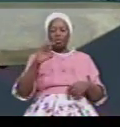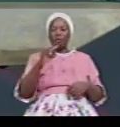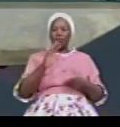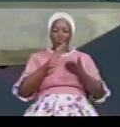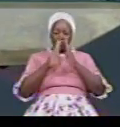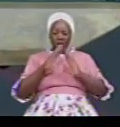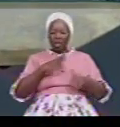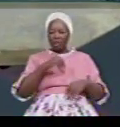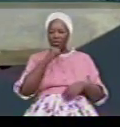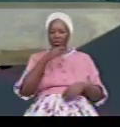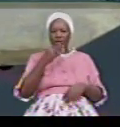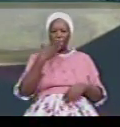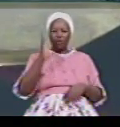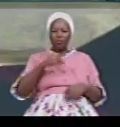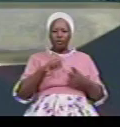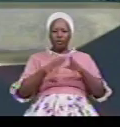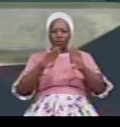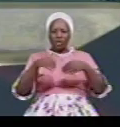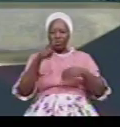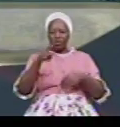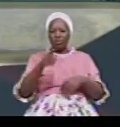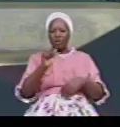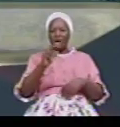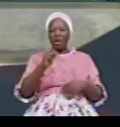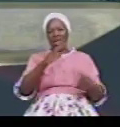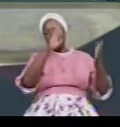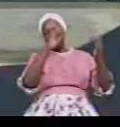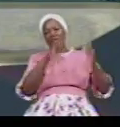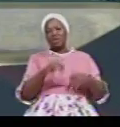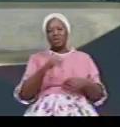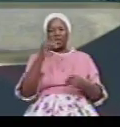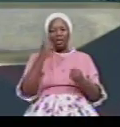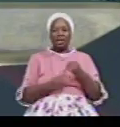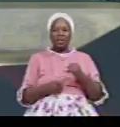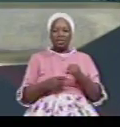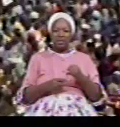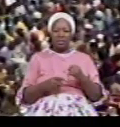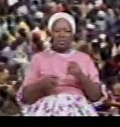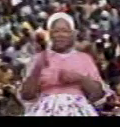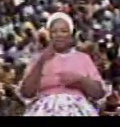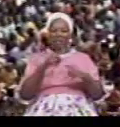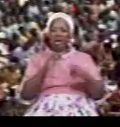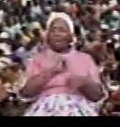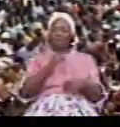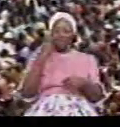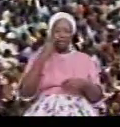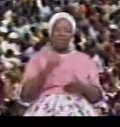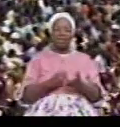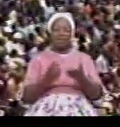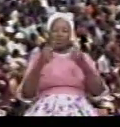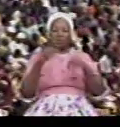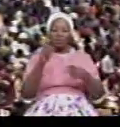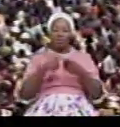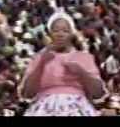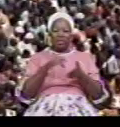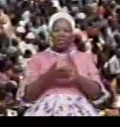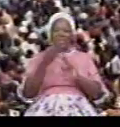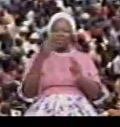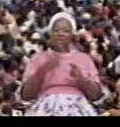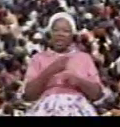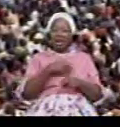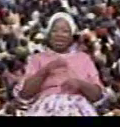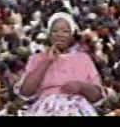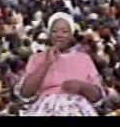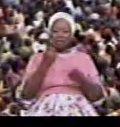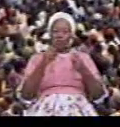to give you an expected end. I see it coming. And it's coming your way